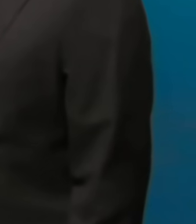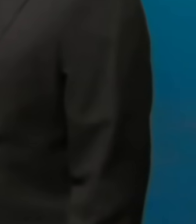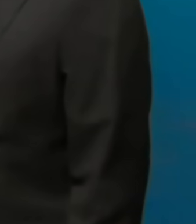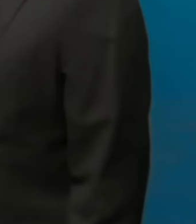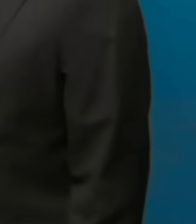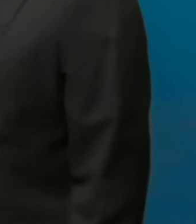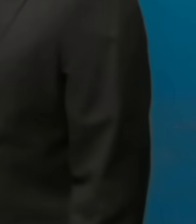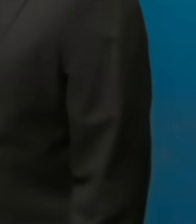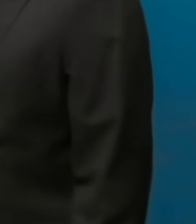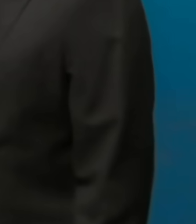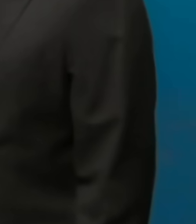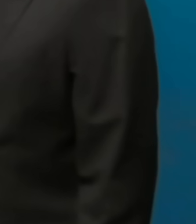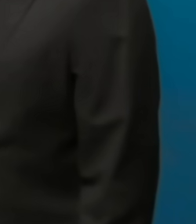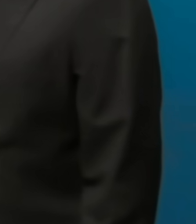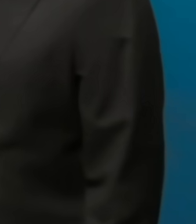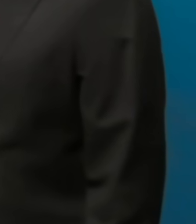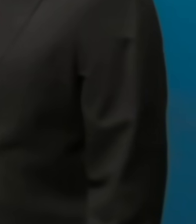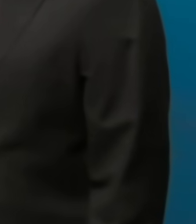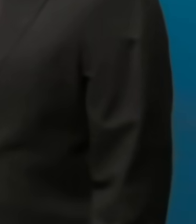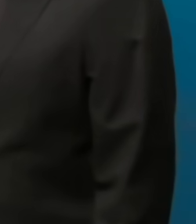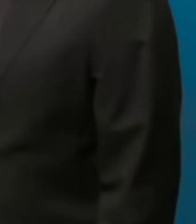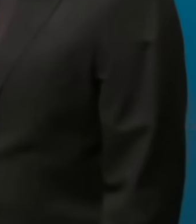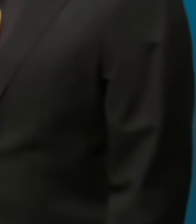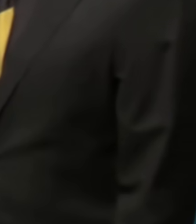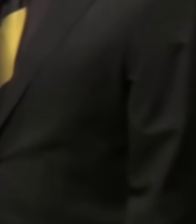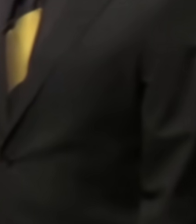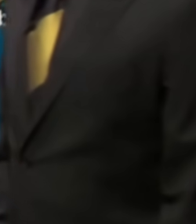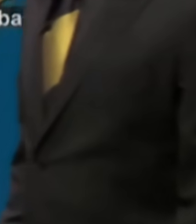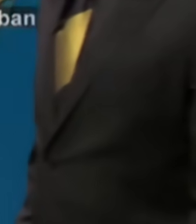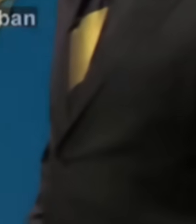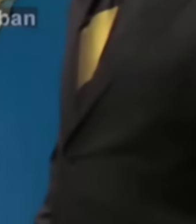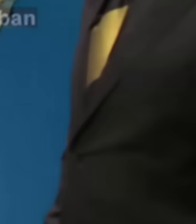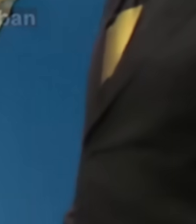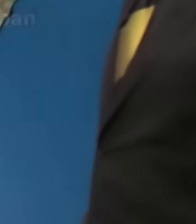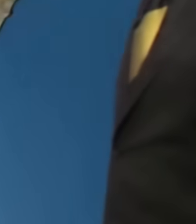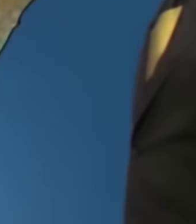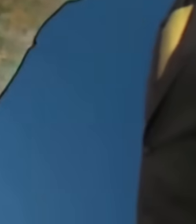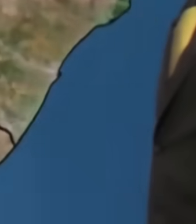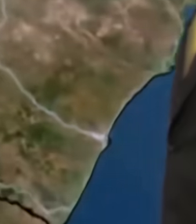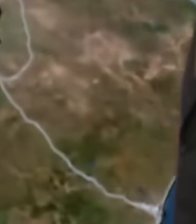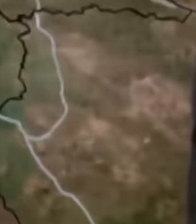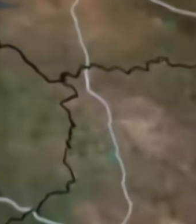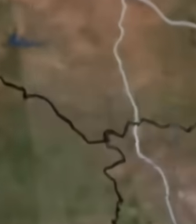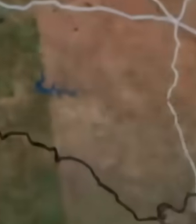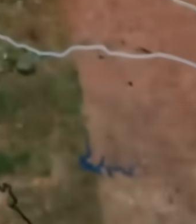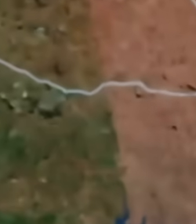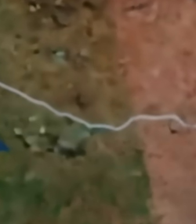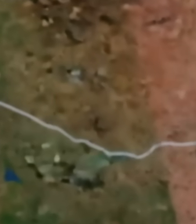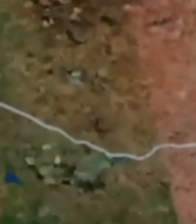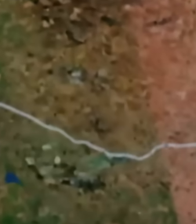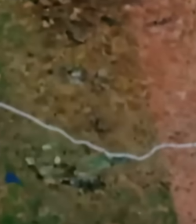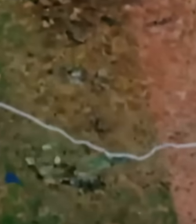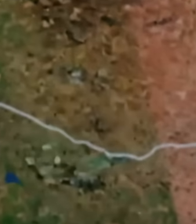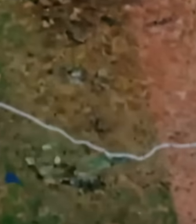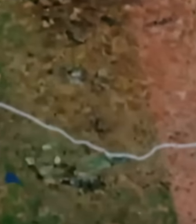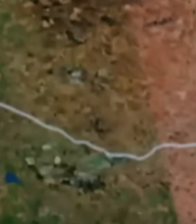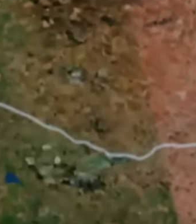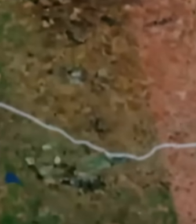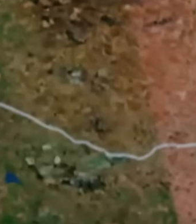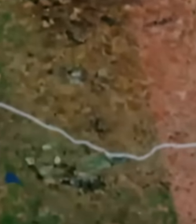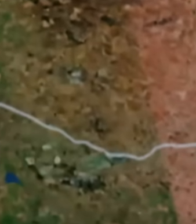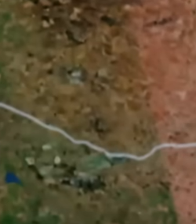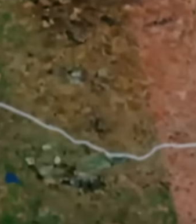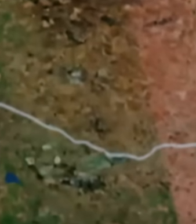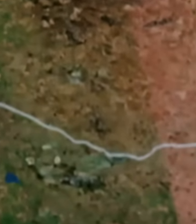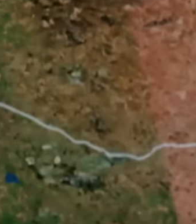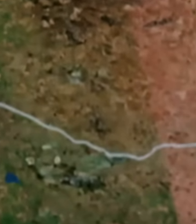akaretša yona le go ka Freestata magašo a re se tlhotlheletše mmelo ya tlhaga ge re ya go dikgara tša temperature ra thoma gabotse ka province ya ka Gauteng le tla sa gabotse go maAfrika